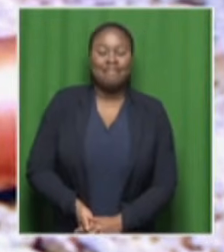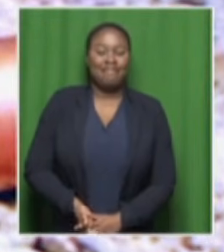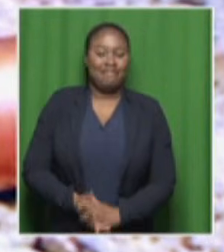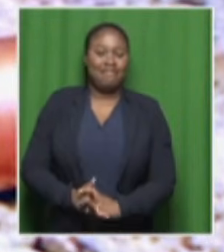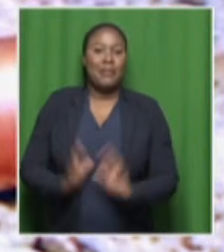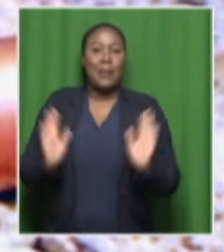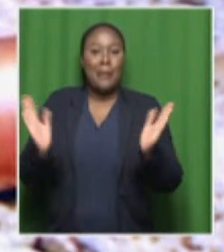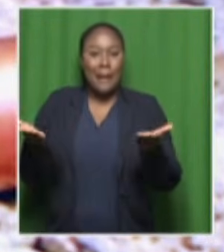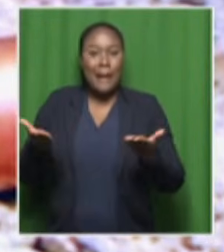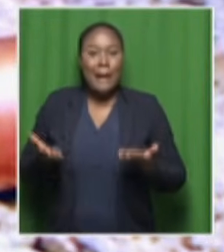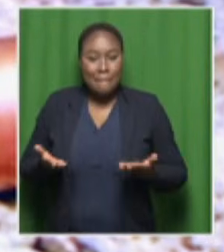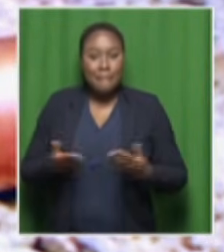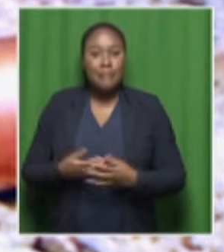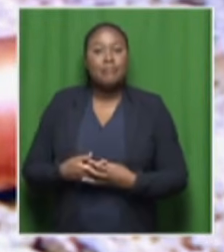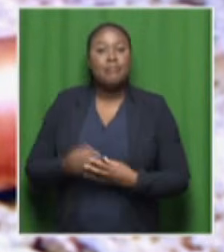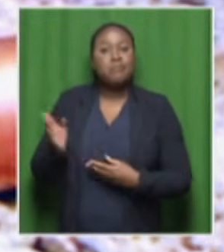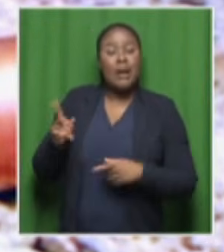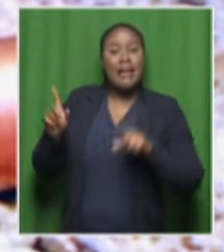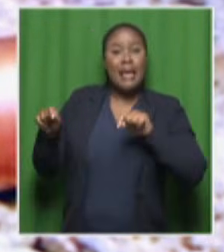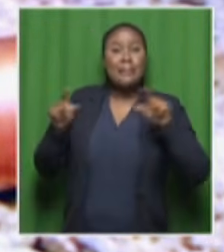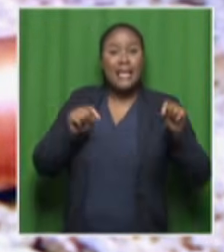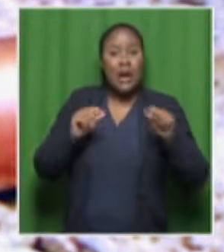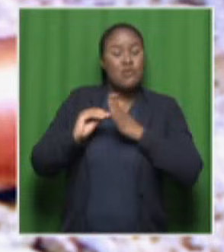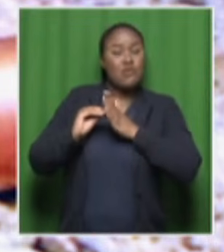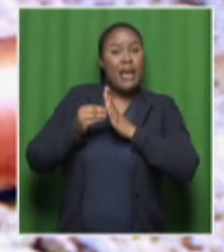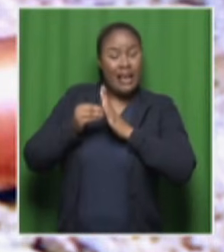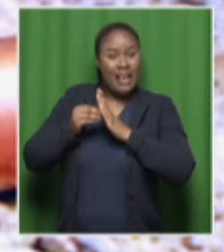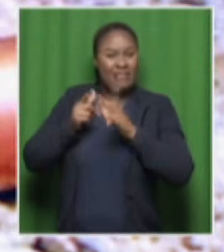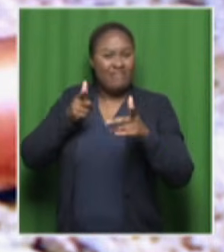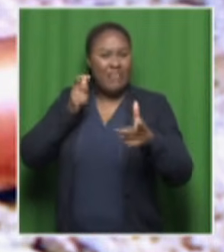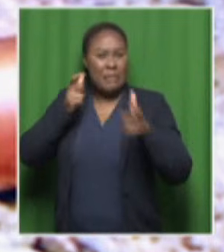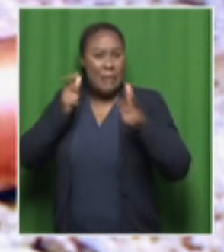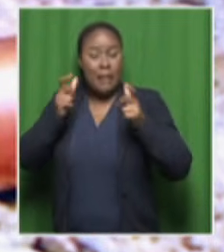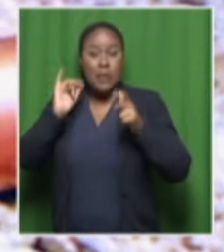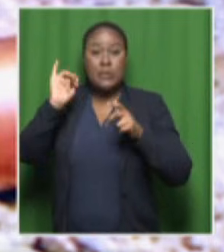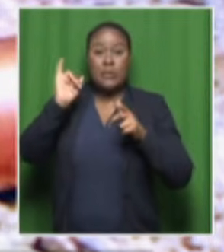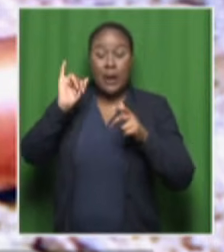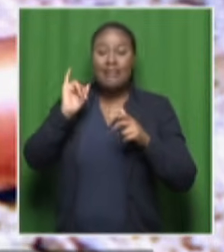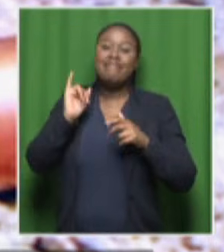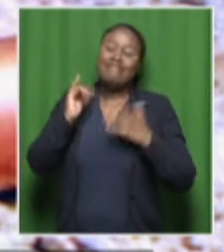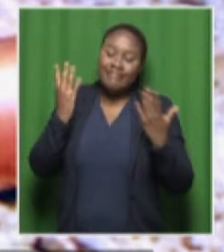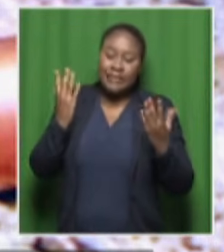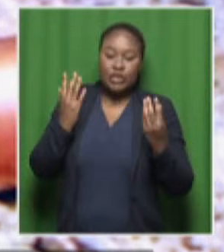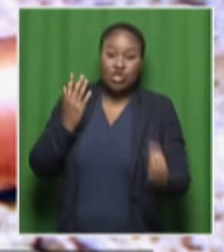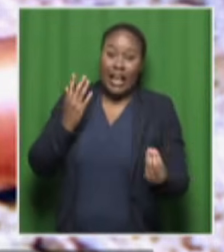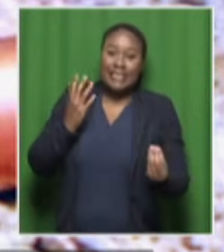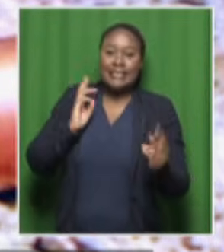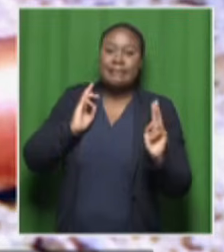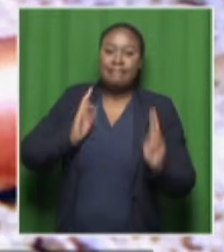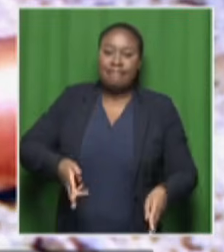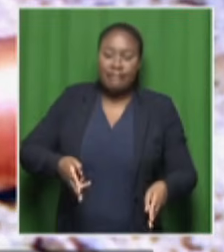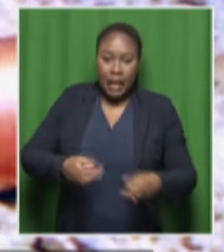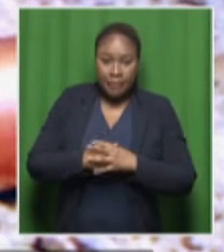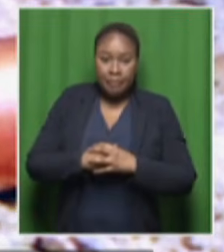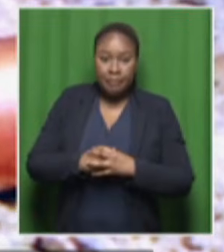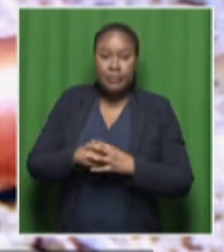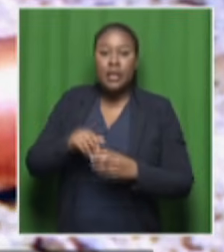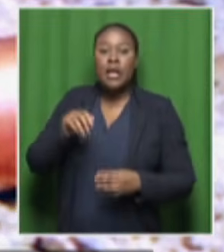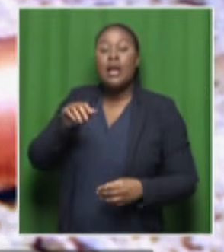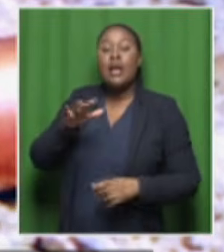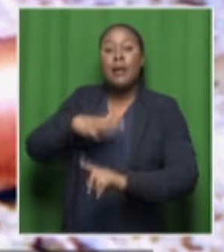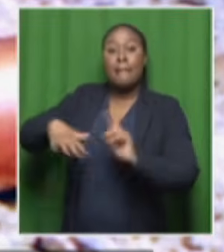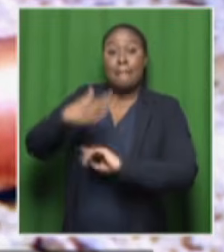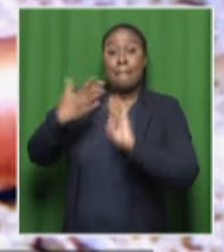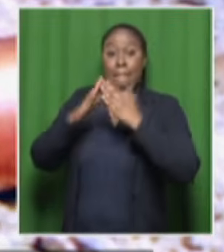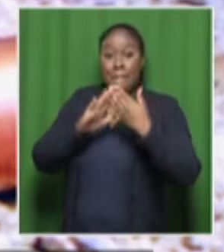Welcome back. Now, Cape Town gang violence has cut short yet another child's life. The community of Beacon Valley in Mitchell's